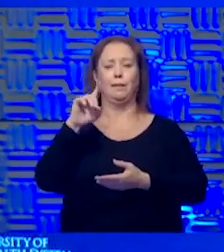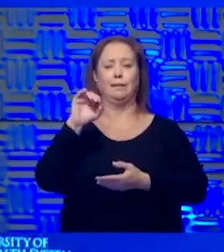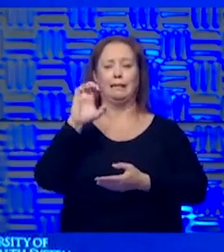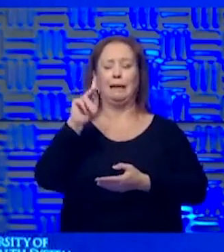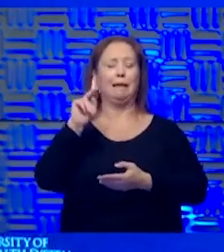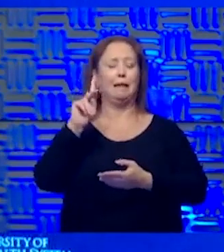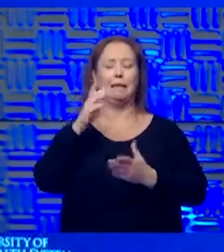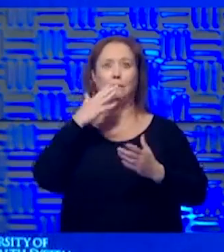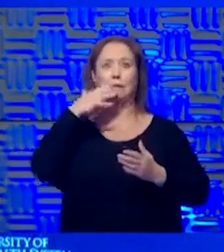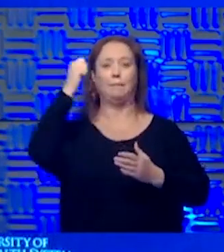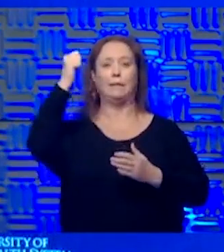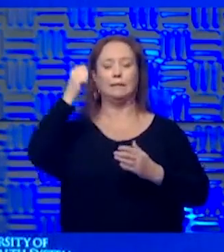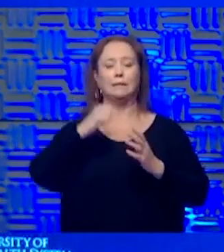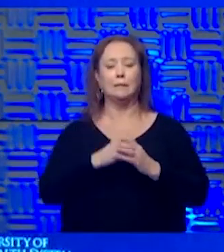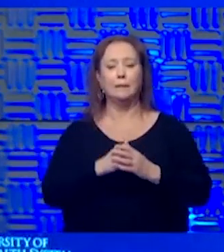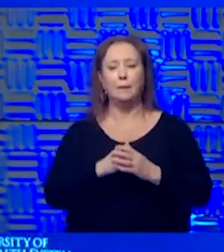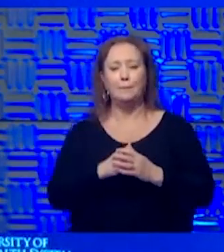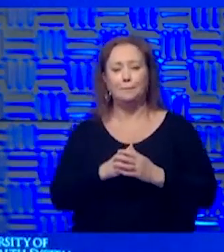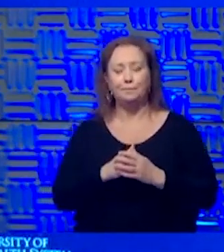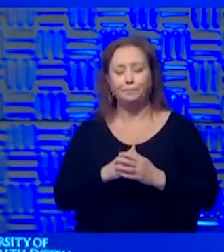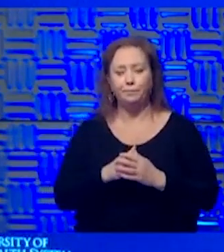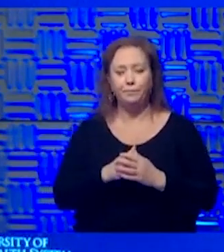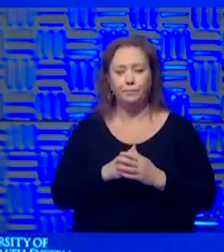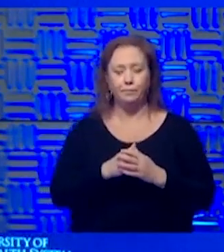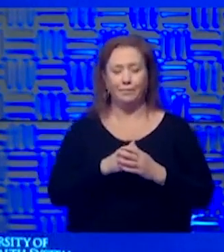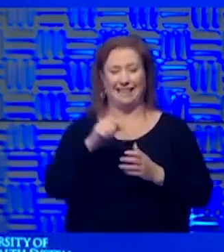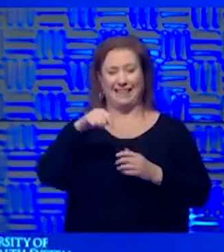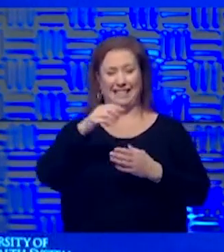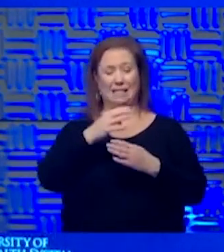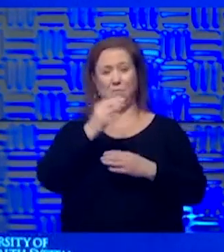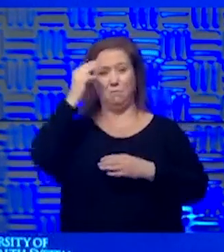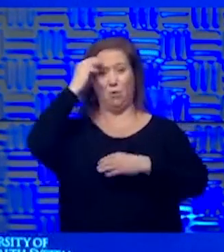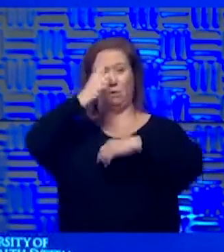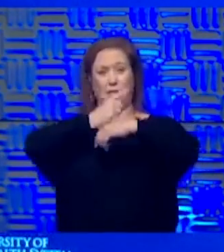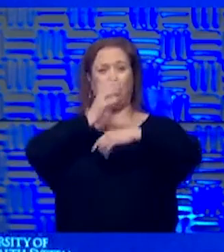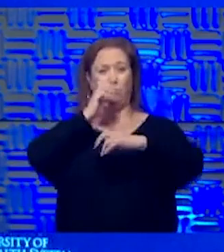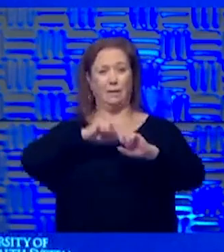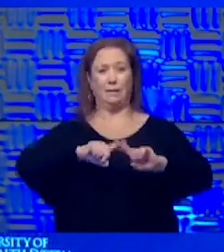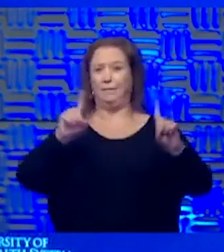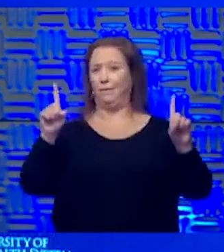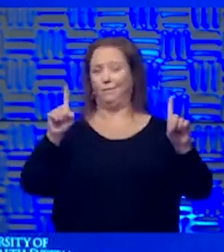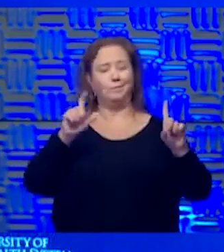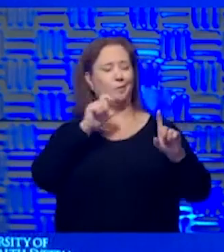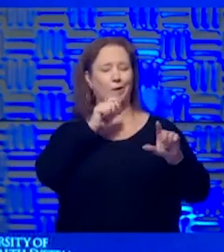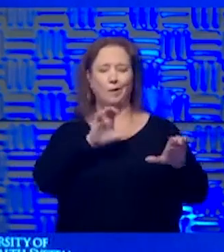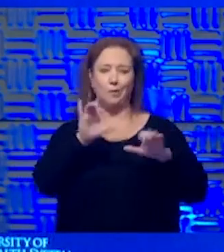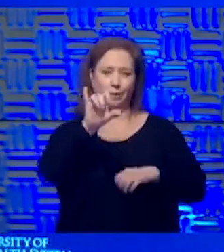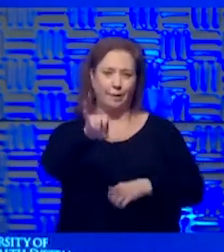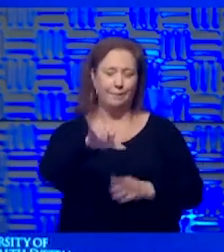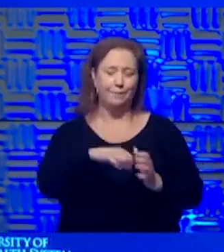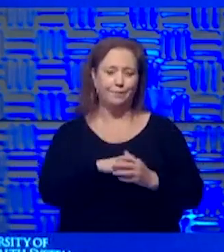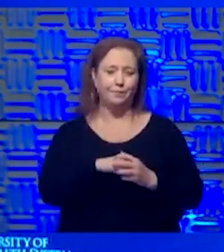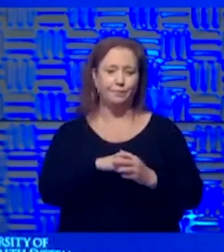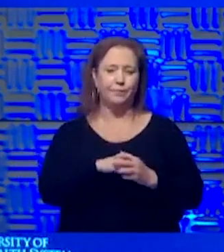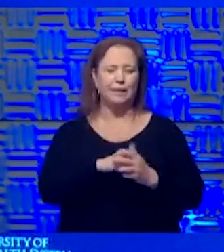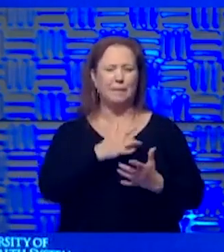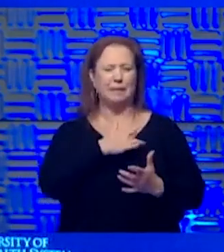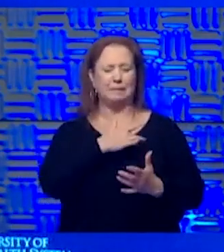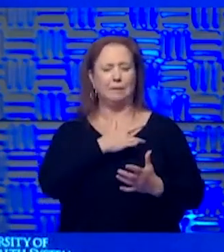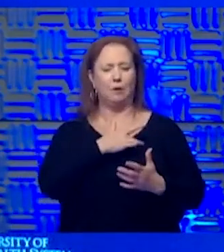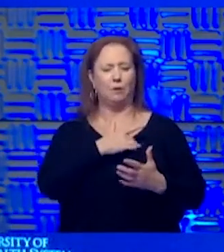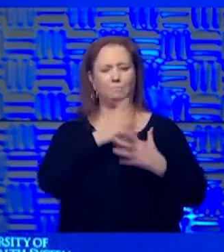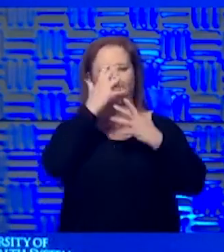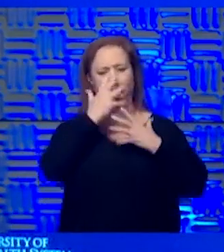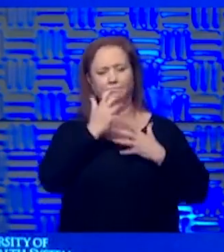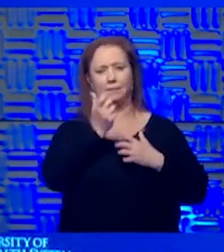was the best. And this Memorial Day is going to be different, because we're not going to do that. And that kind of hurts my heart a little bit, because